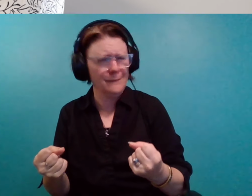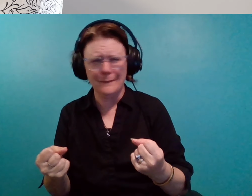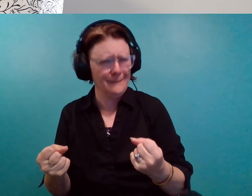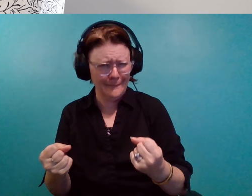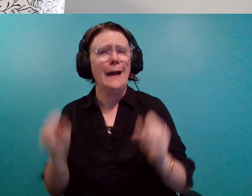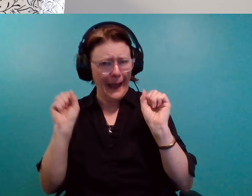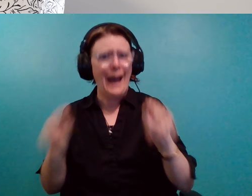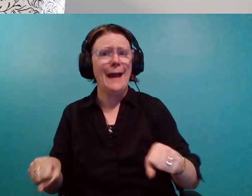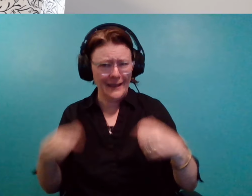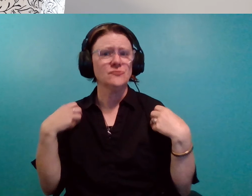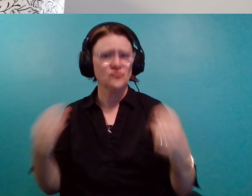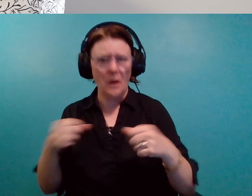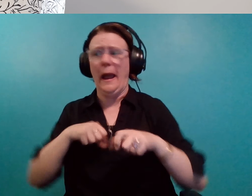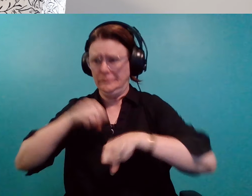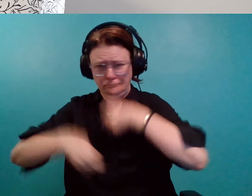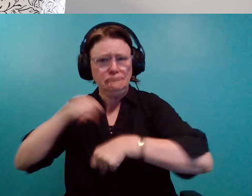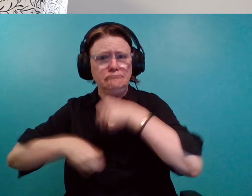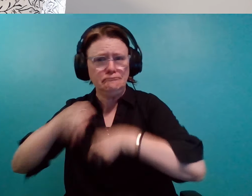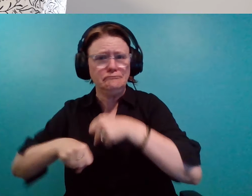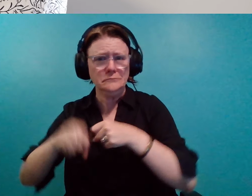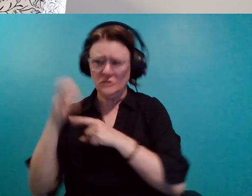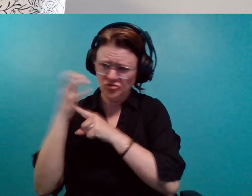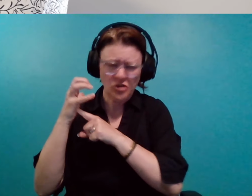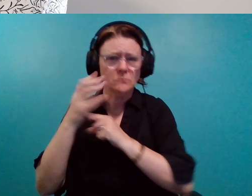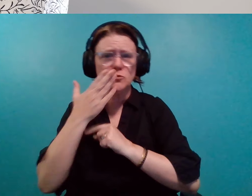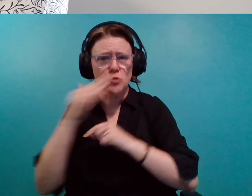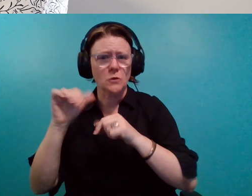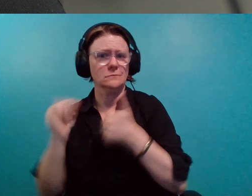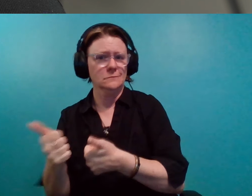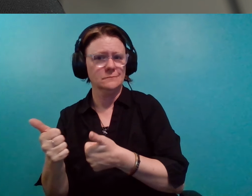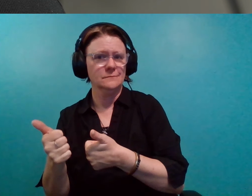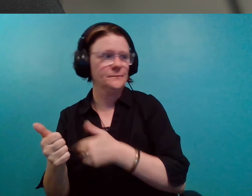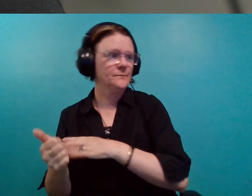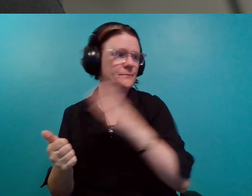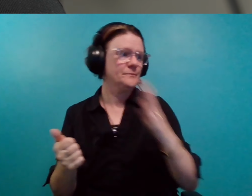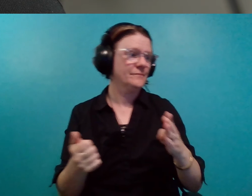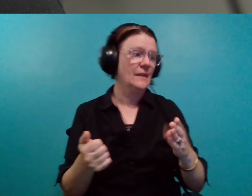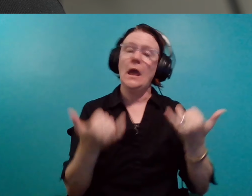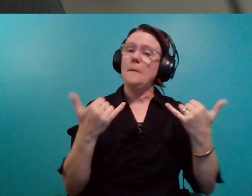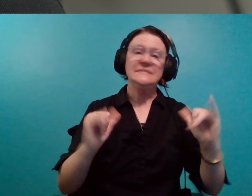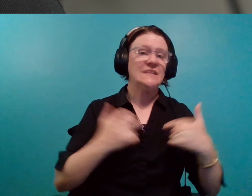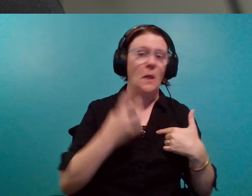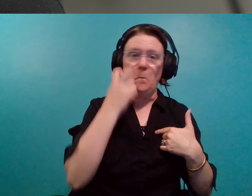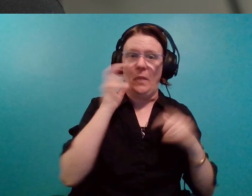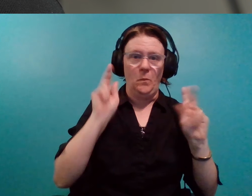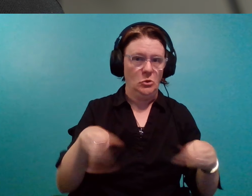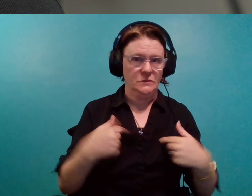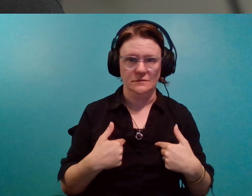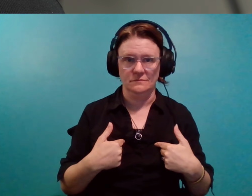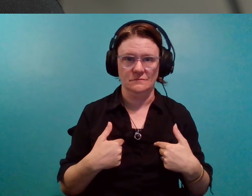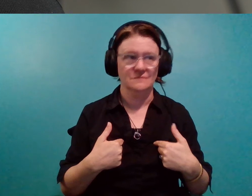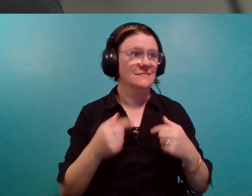see how far I can ride road biking and everything. I am phenomenal shape. At the end of the day, I'm still a blind person who has